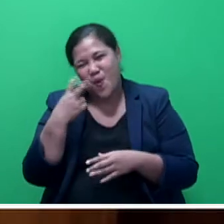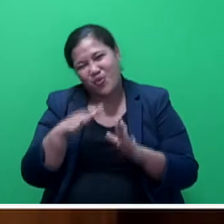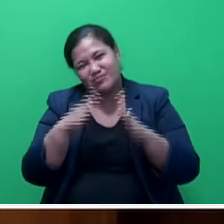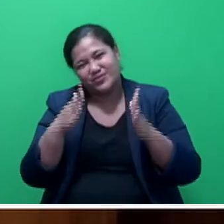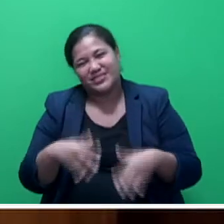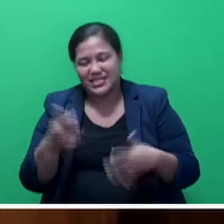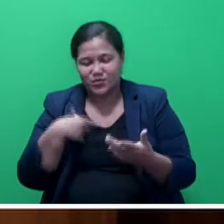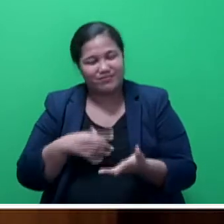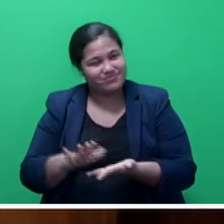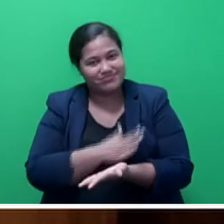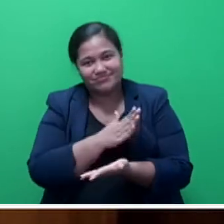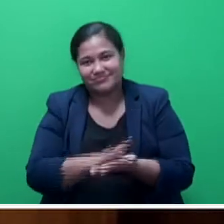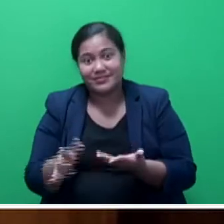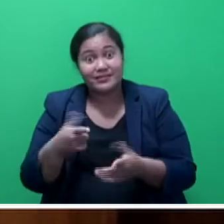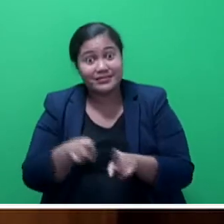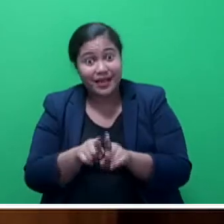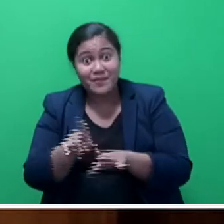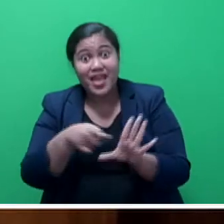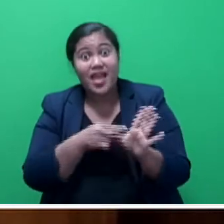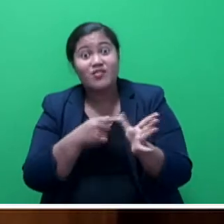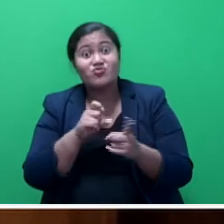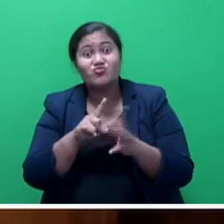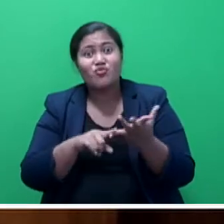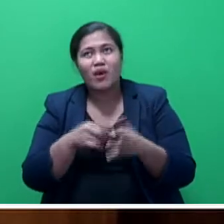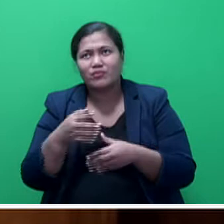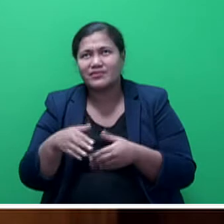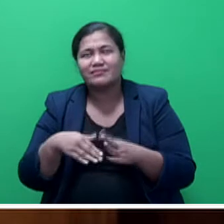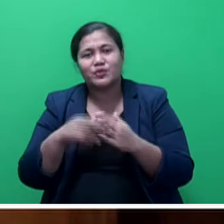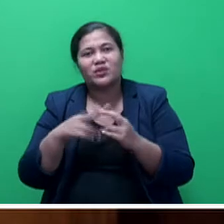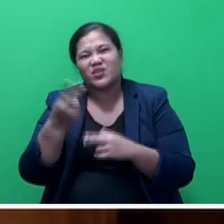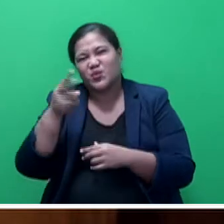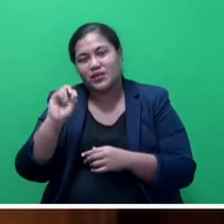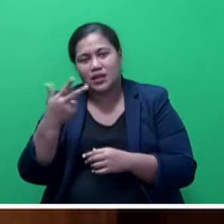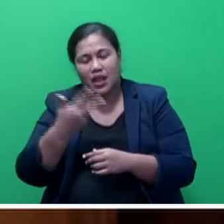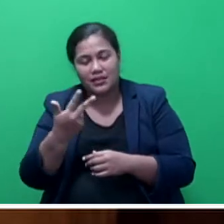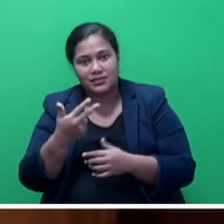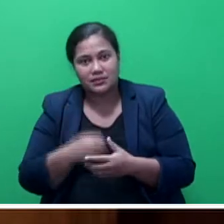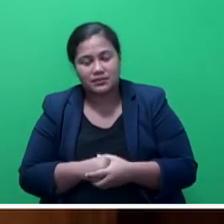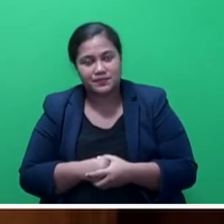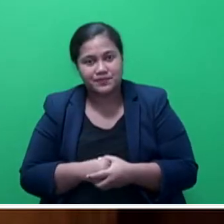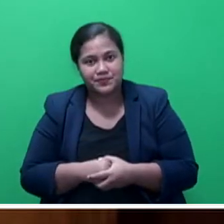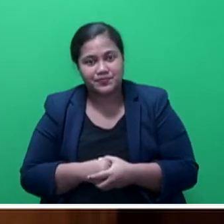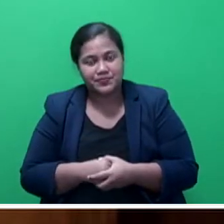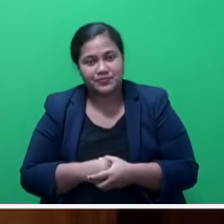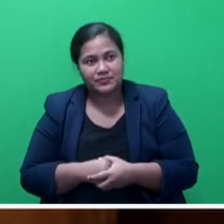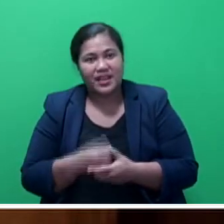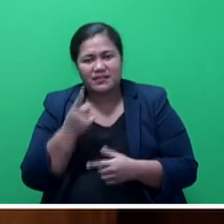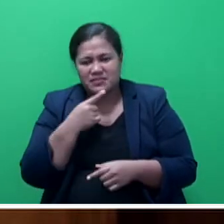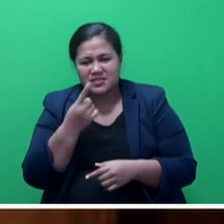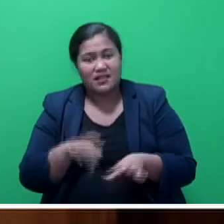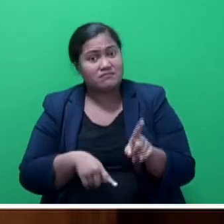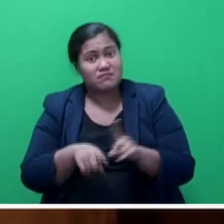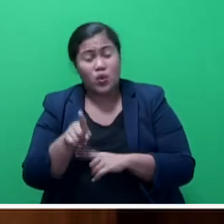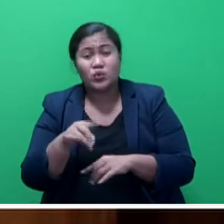the Yandua primary school that was built in 2018. And it could be said that most of the buildings were not in